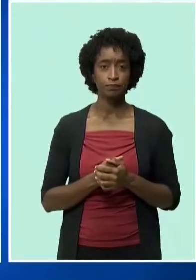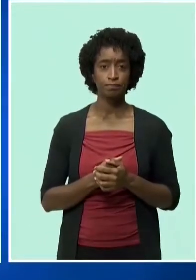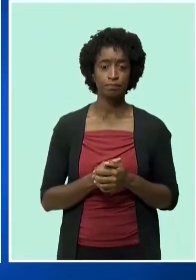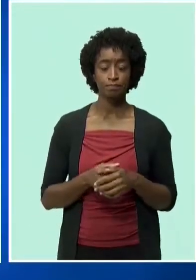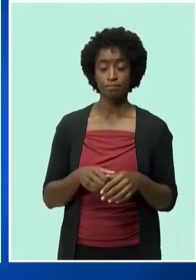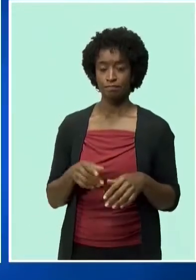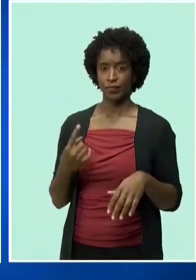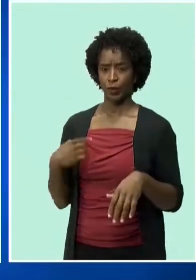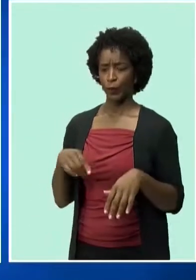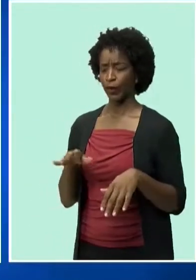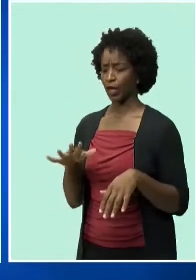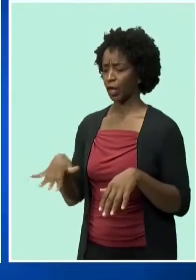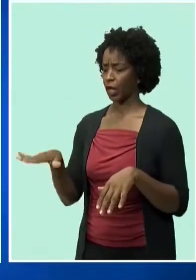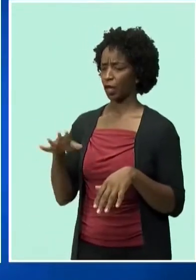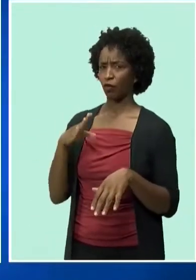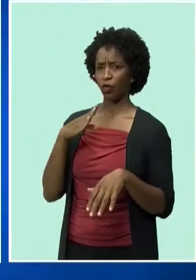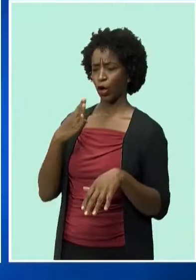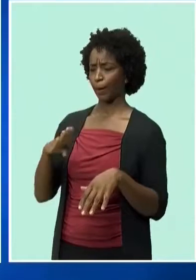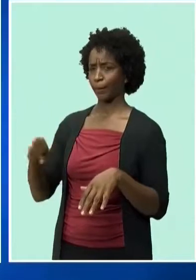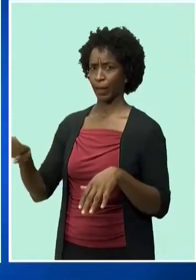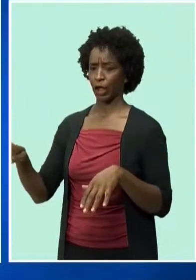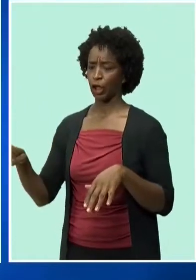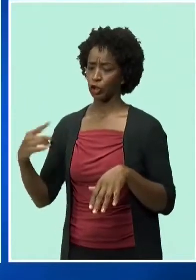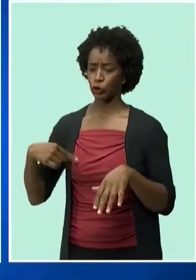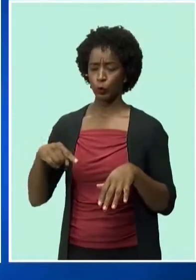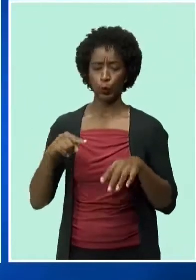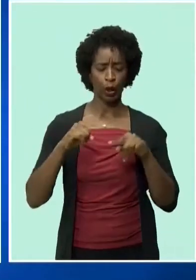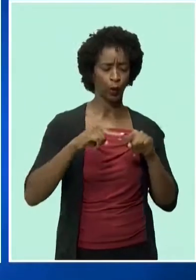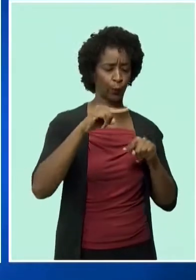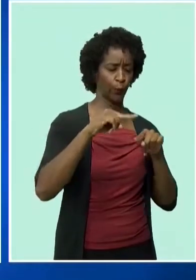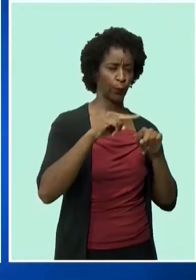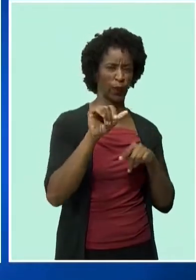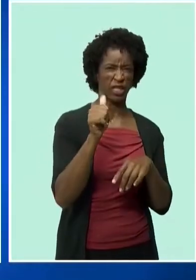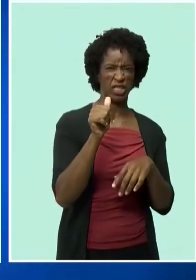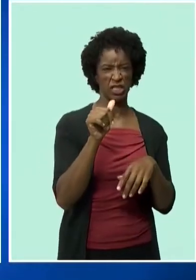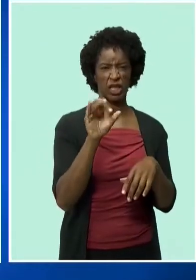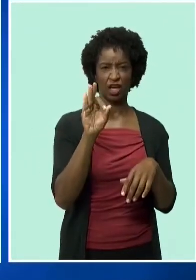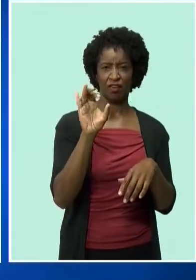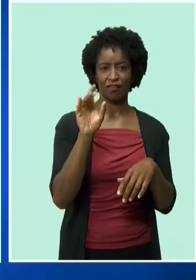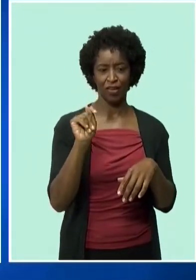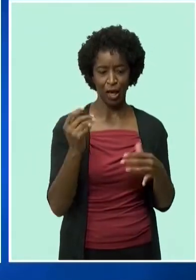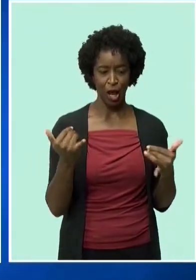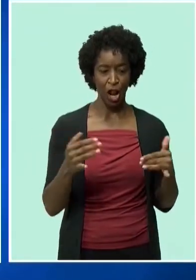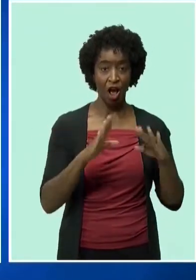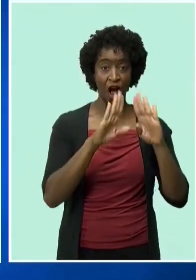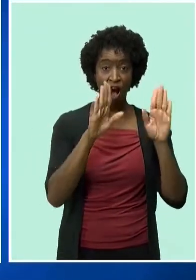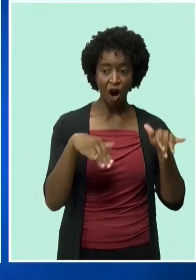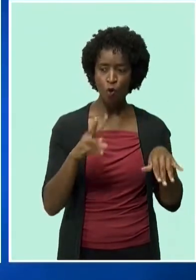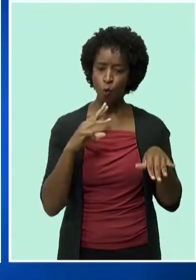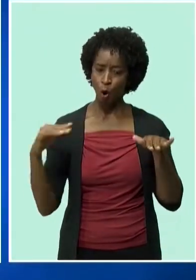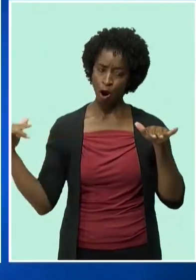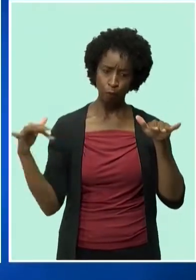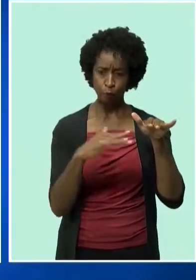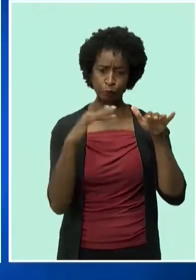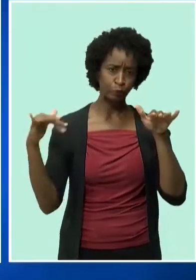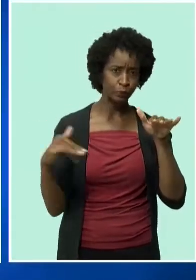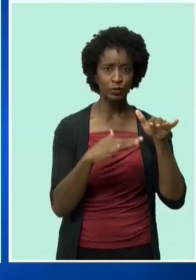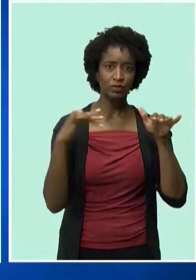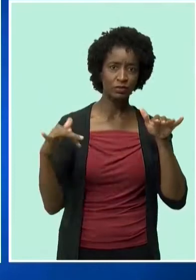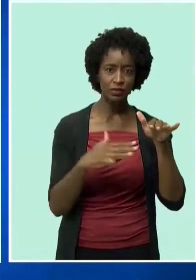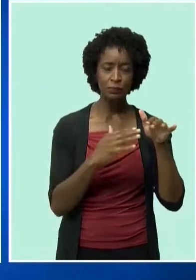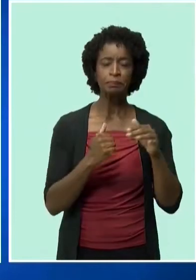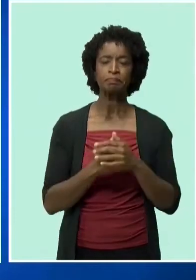sea level right now, and the water is coming into our house right now. Governor Ron DeSantis submitting a request for a